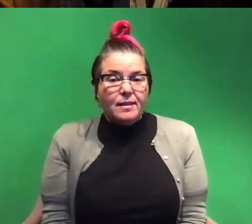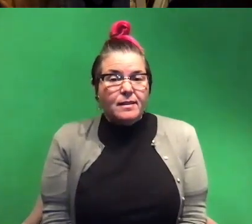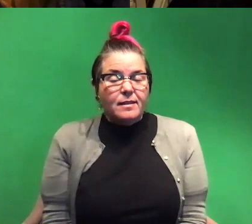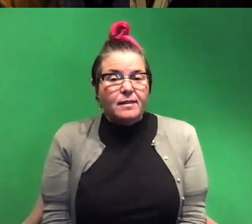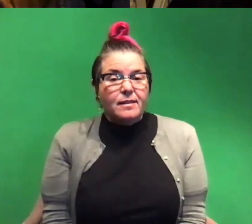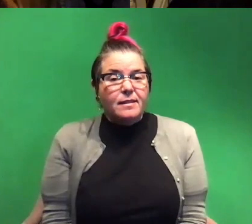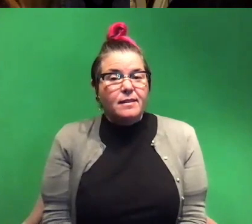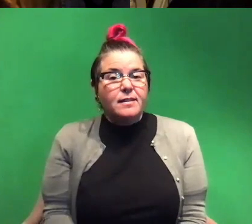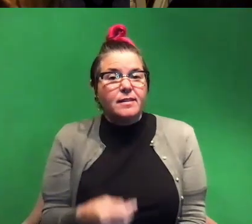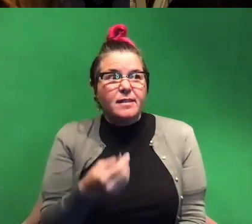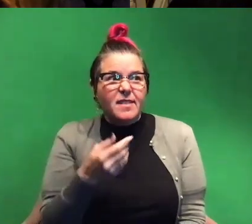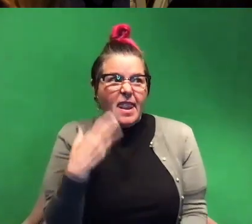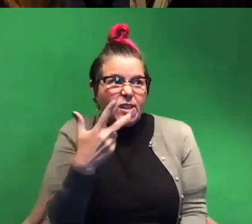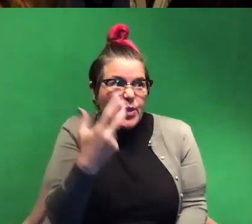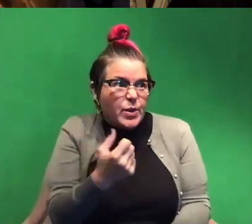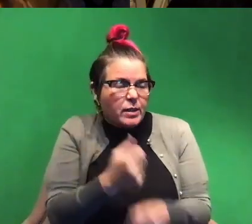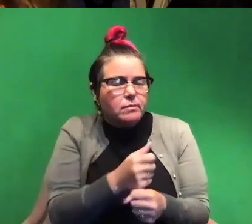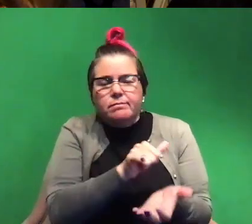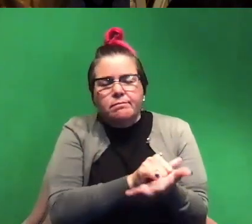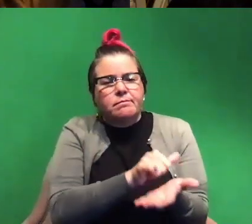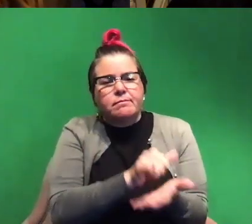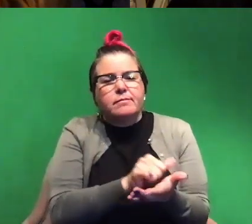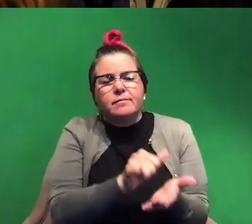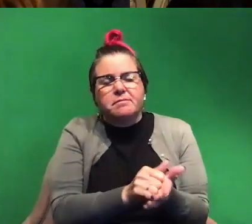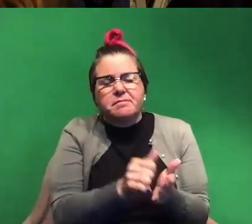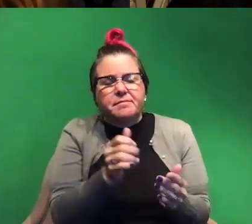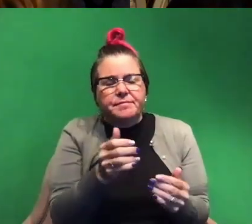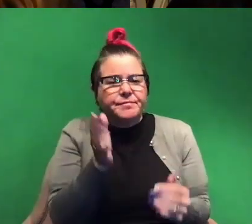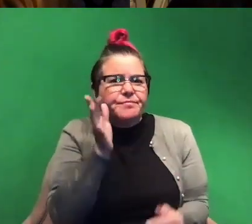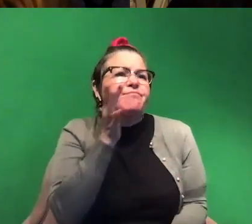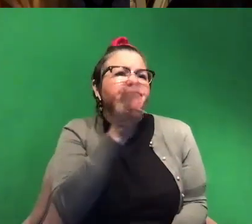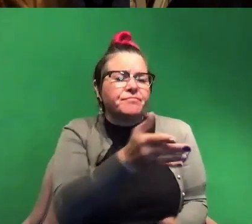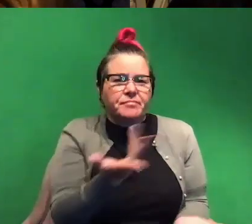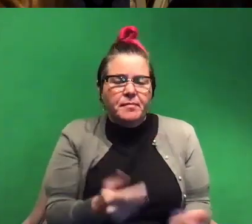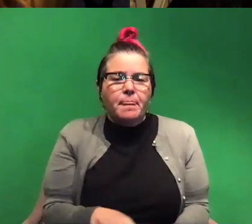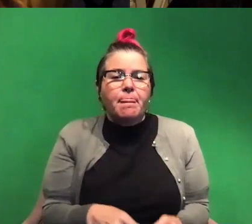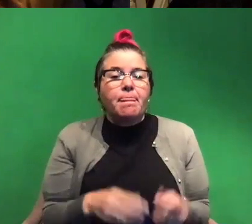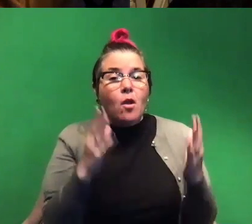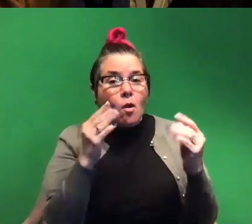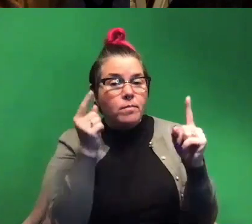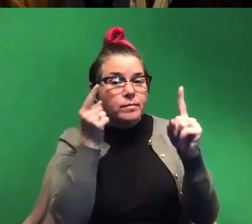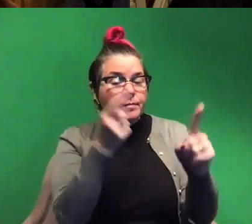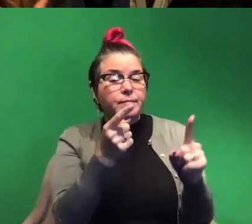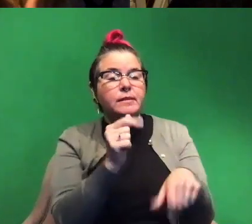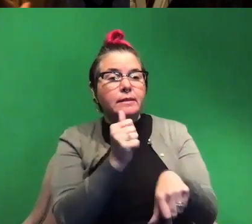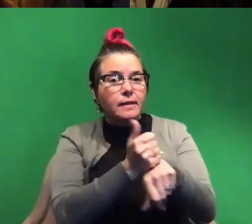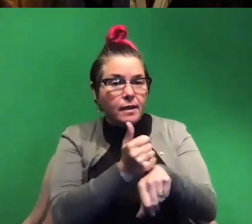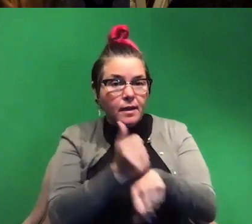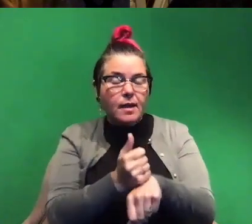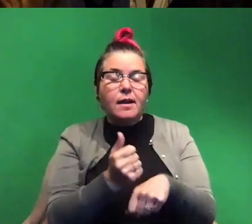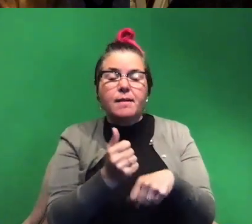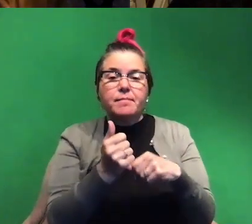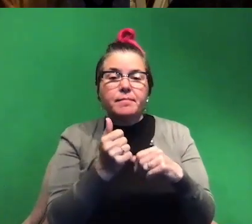coming in the next 3 years or so. It's definitely further down the line, but the hope is that by setting up this